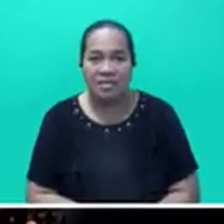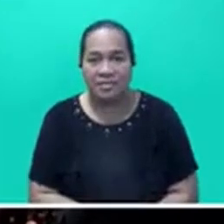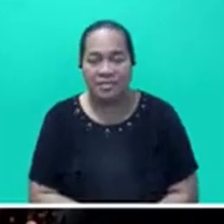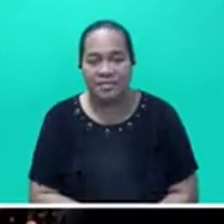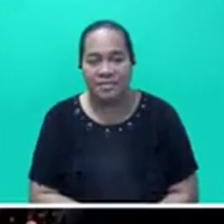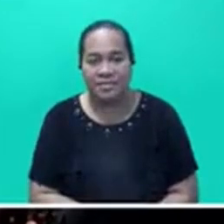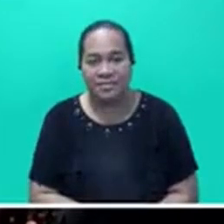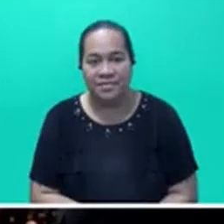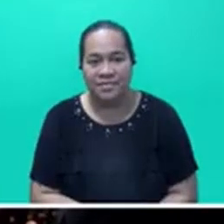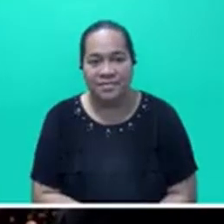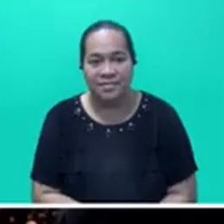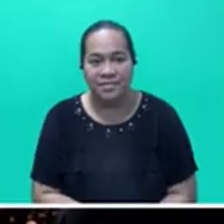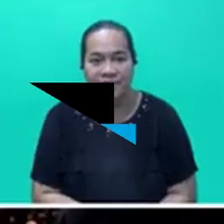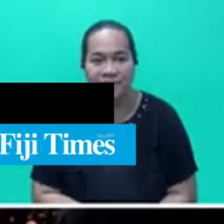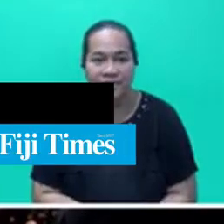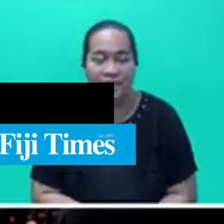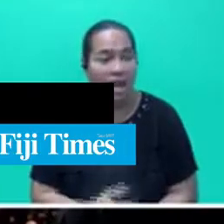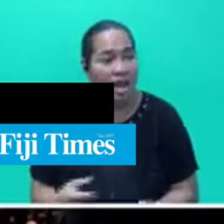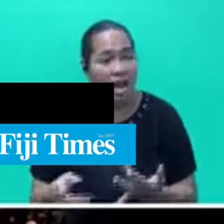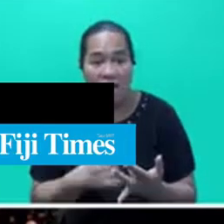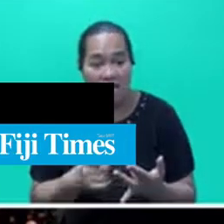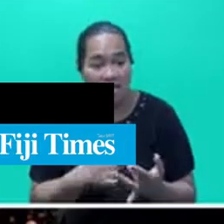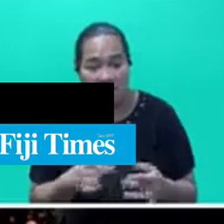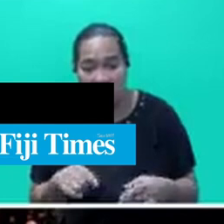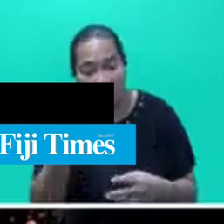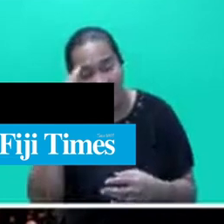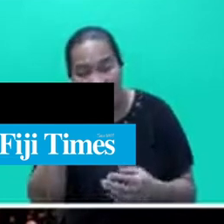Are there any other nominations from the opposition?